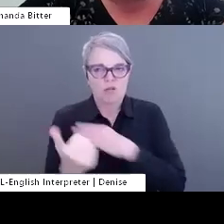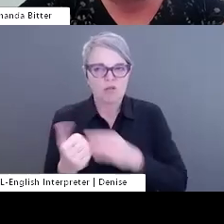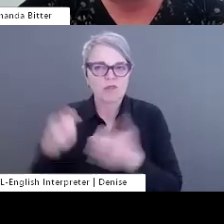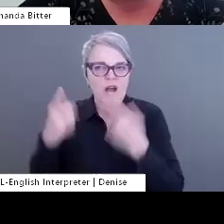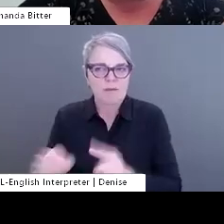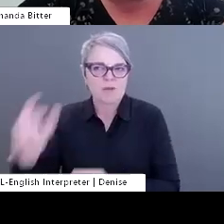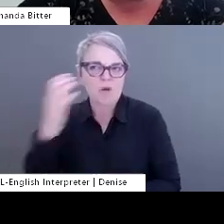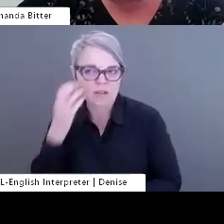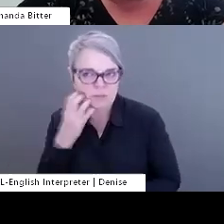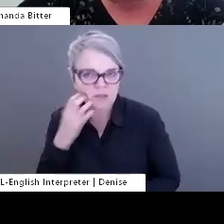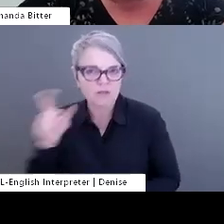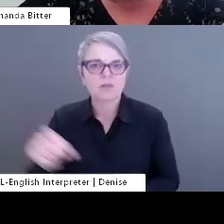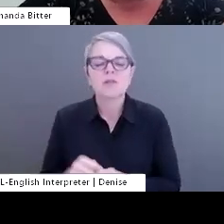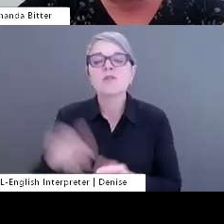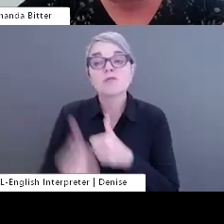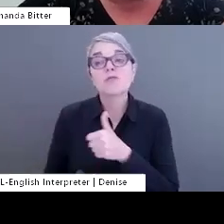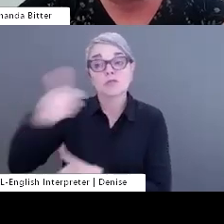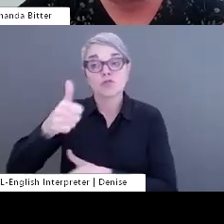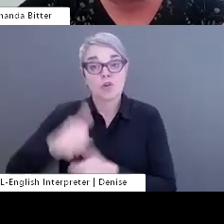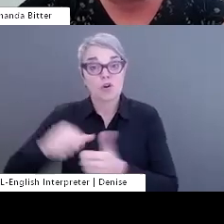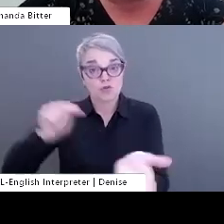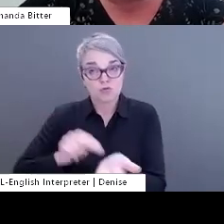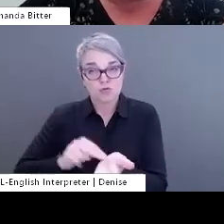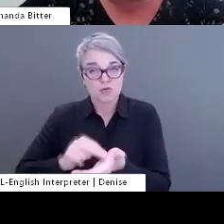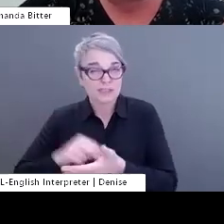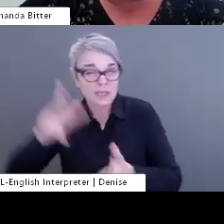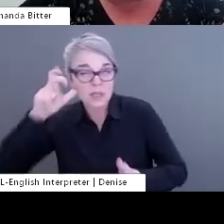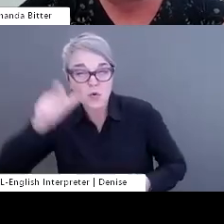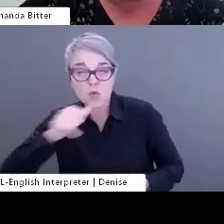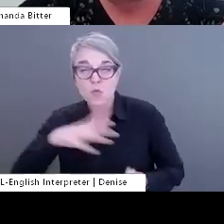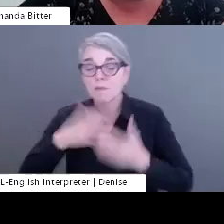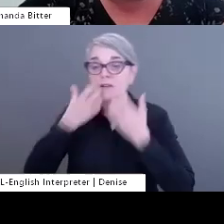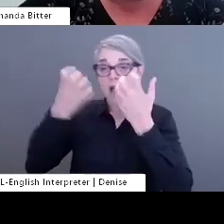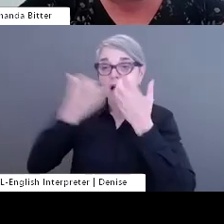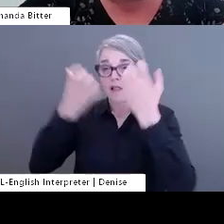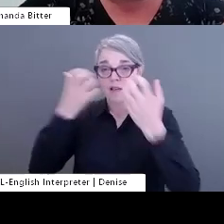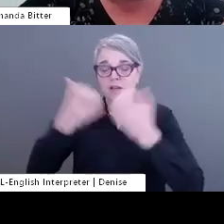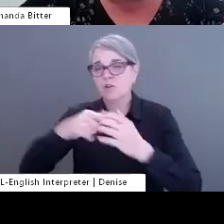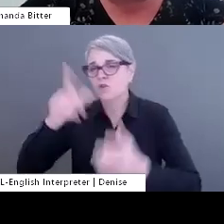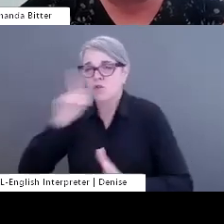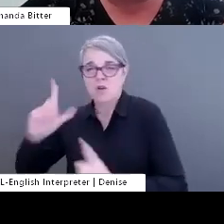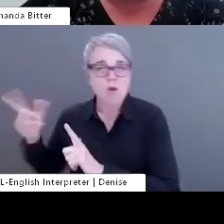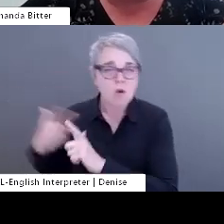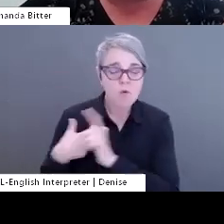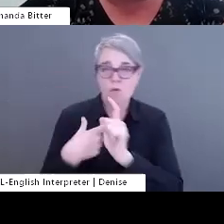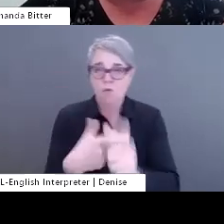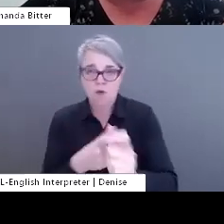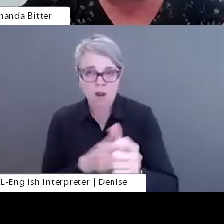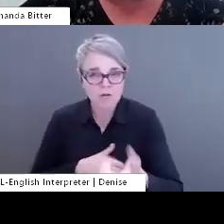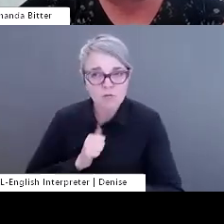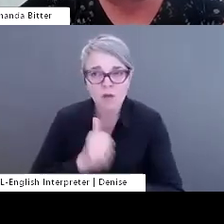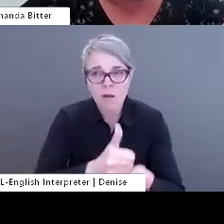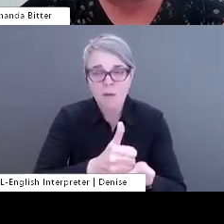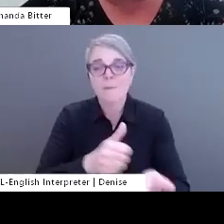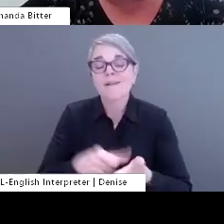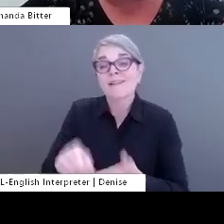nurse hears a woman yelling. So she runs to assist. And the male who was in the hospital bed had attacked